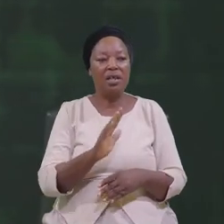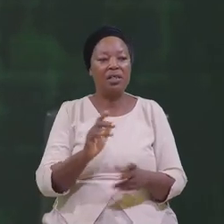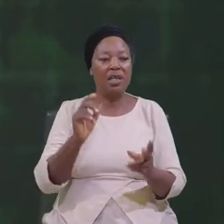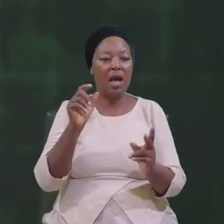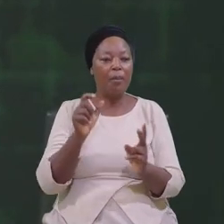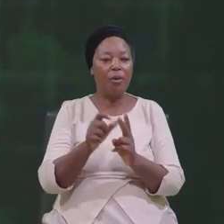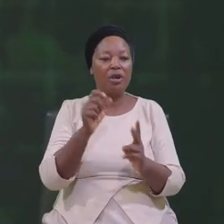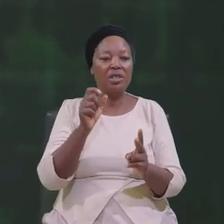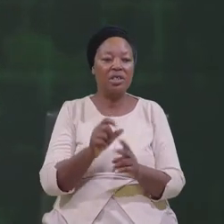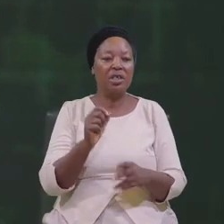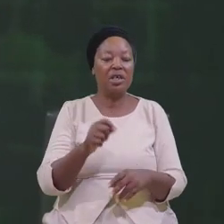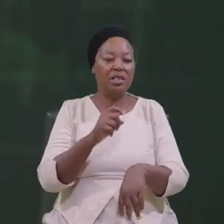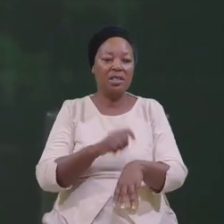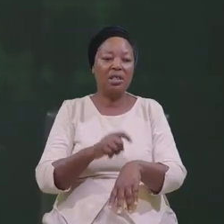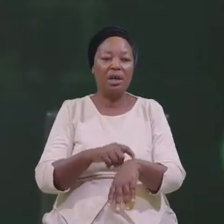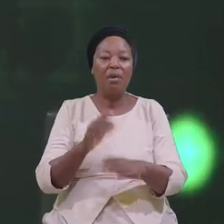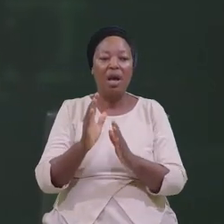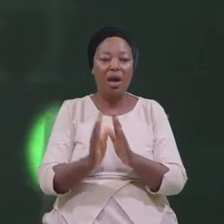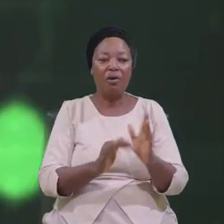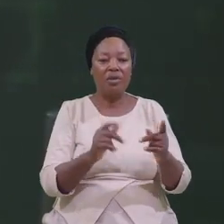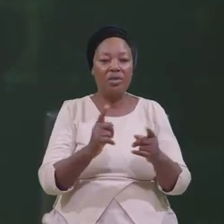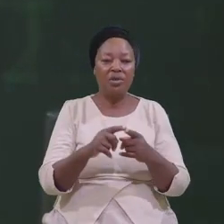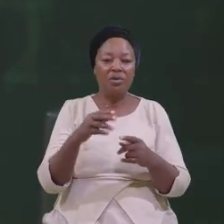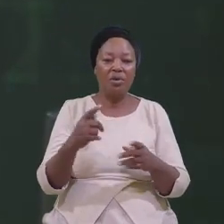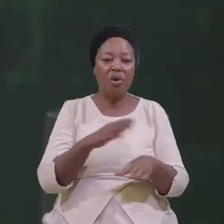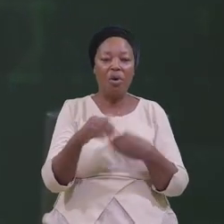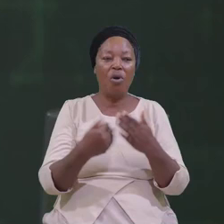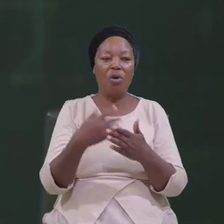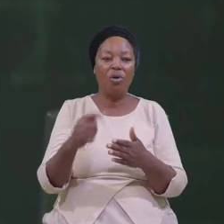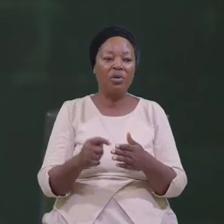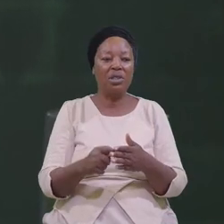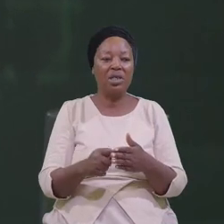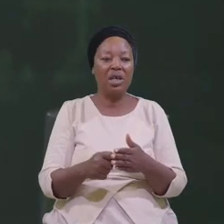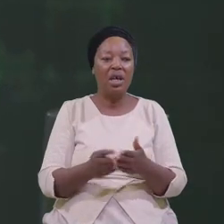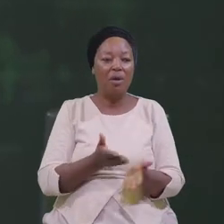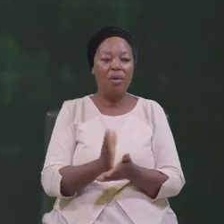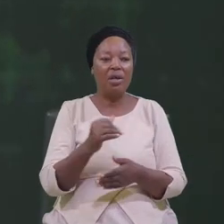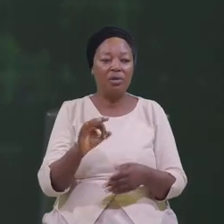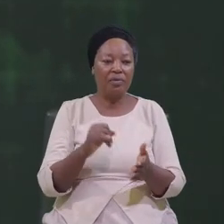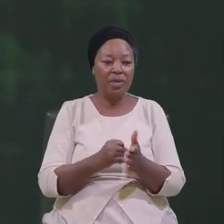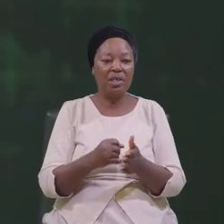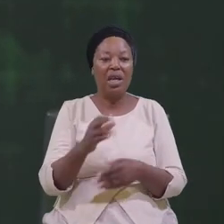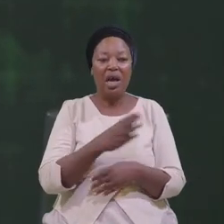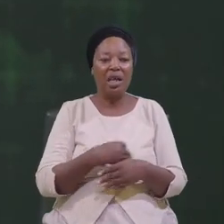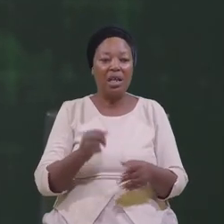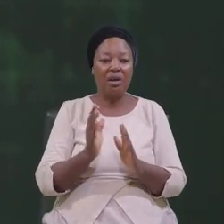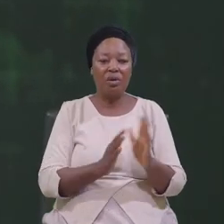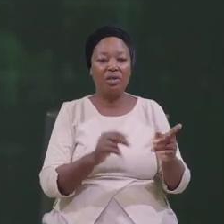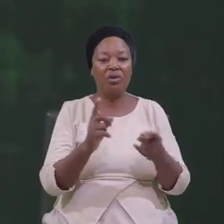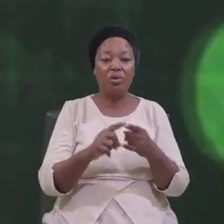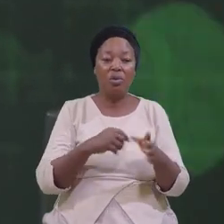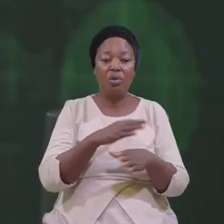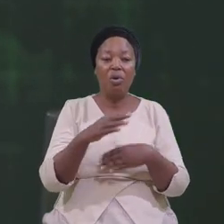season according to all the rites of it and according to all